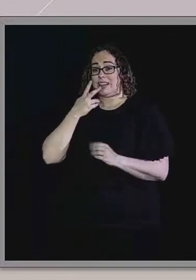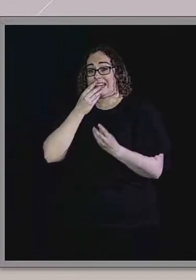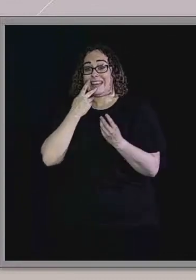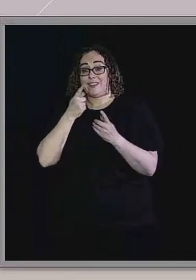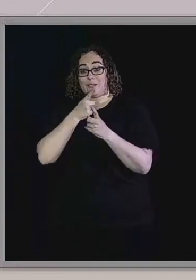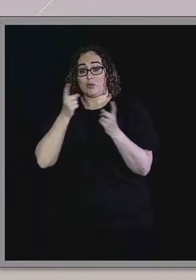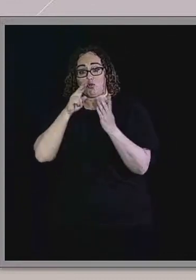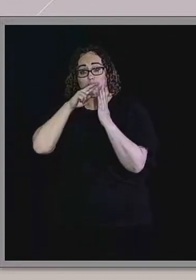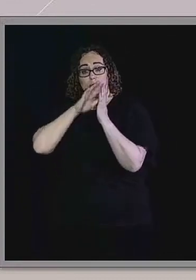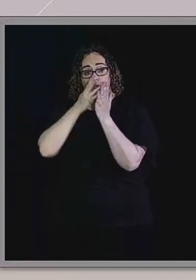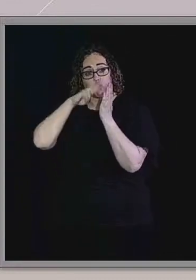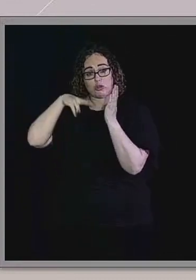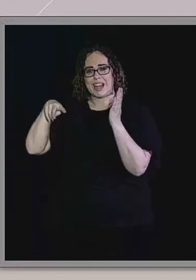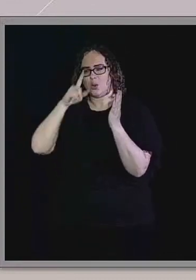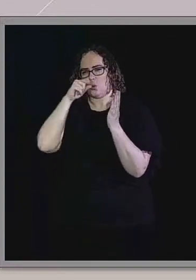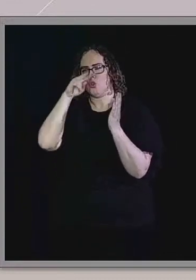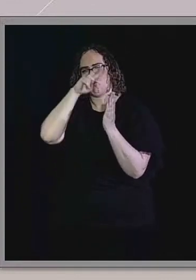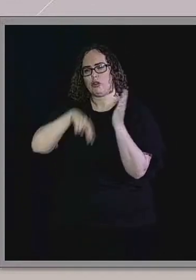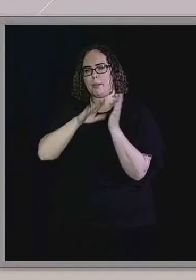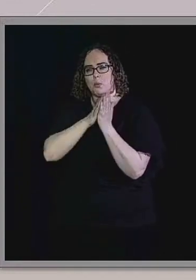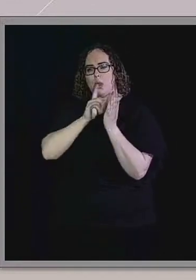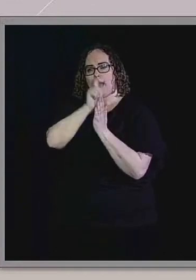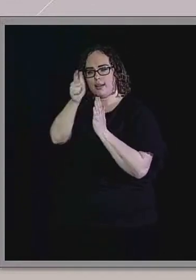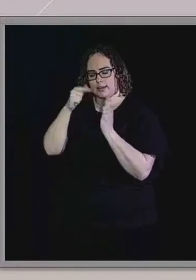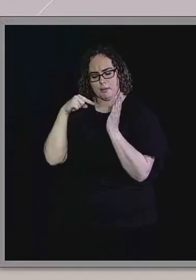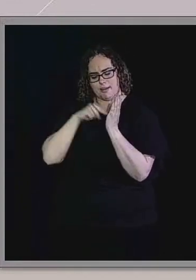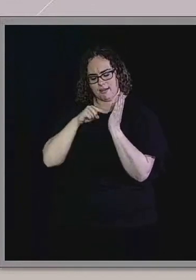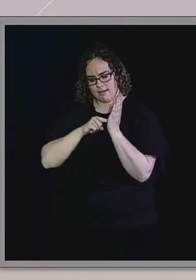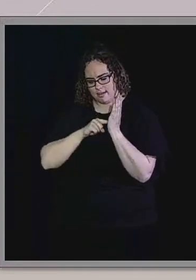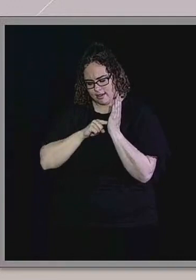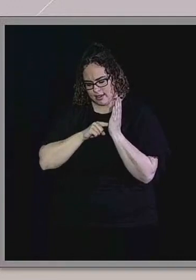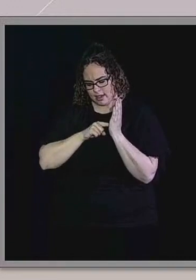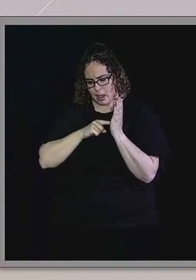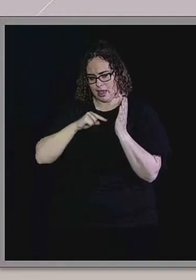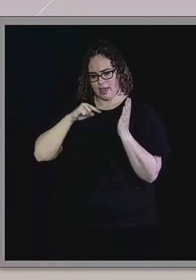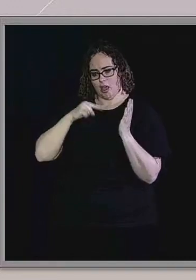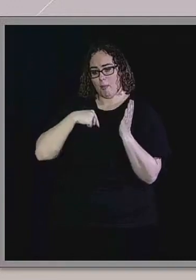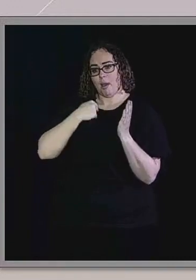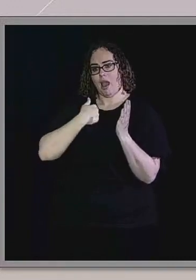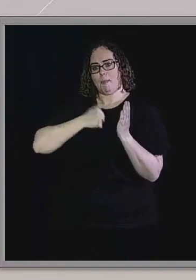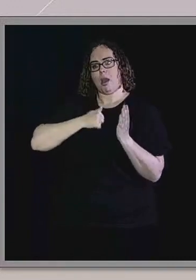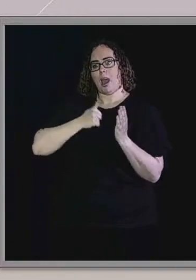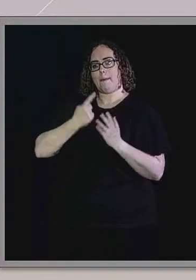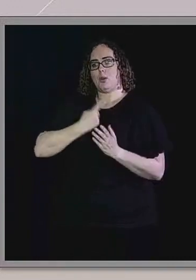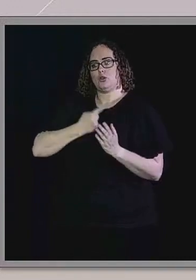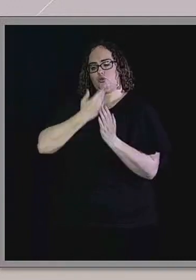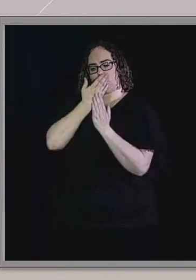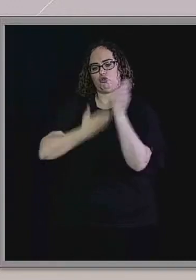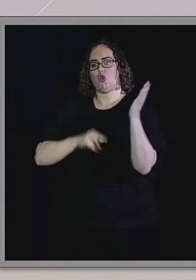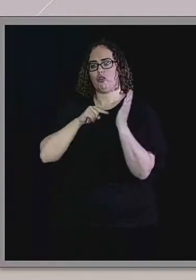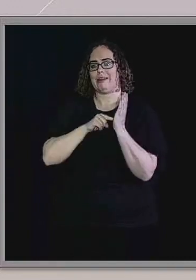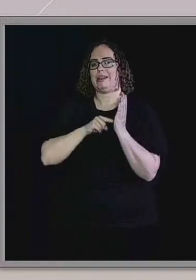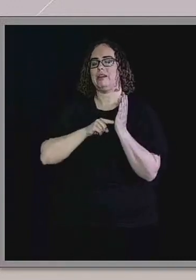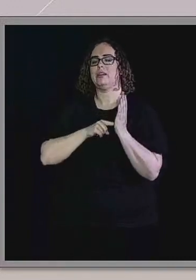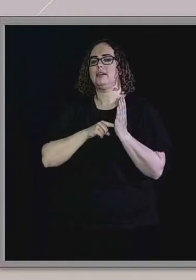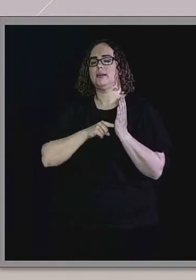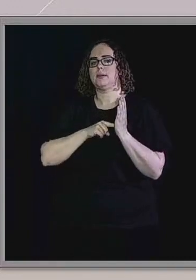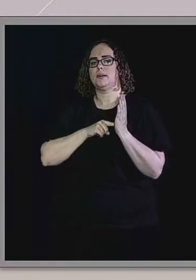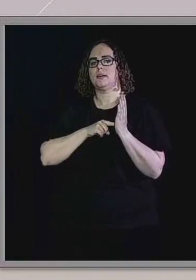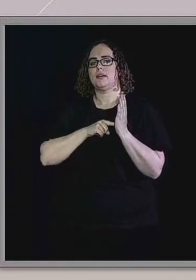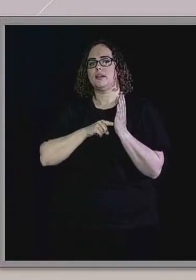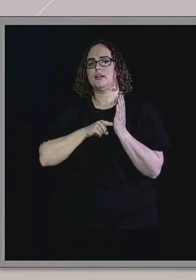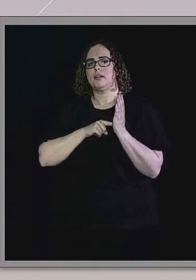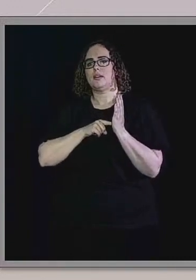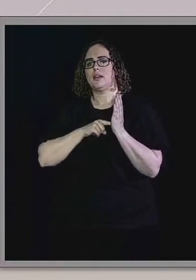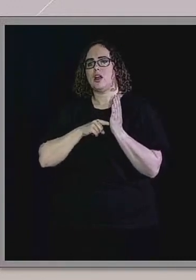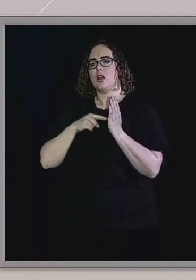can obviously relate to my personal journey as well. I was taken out of school when I was year 6 and taken out of the country with